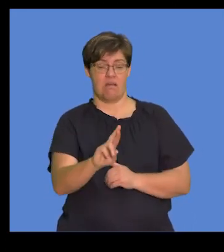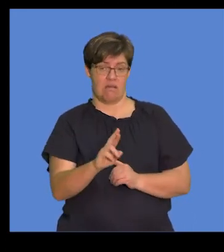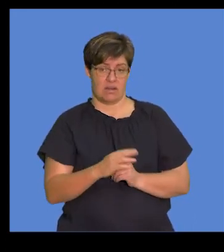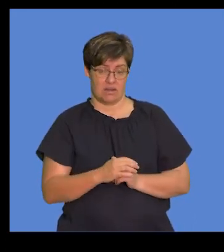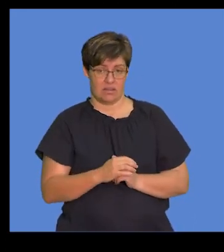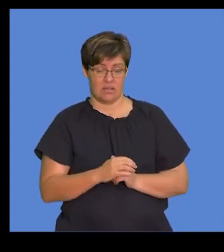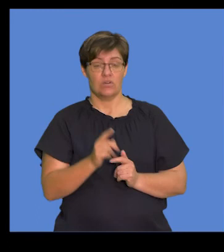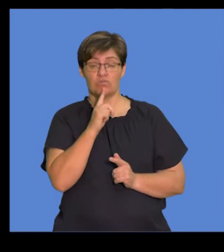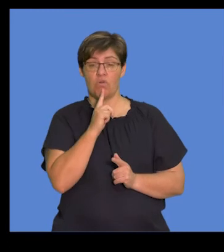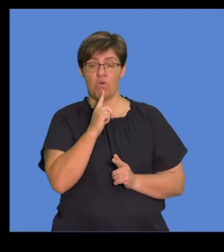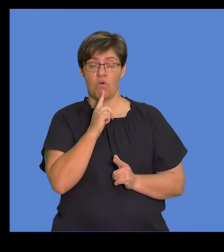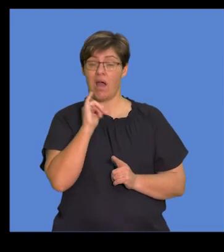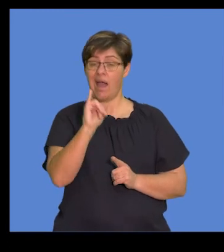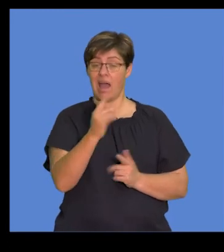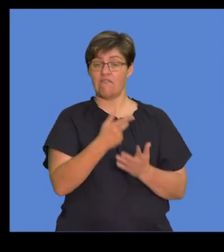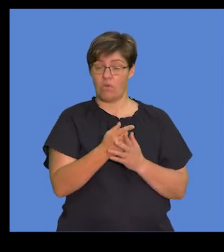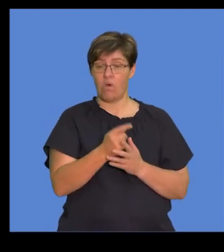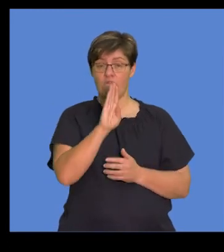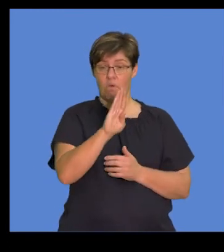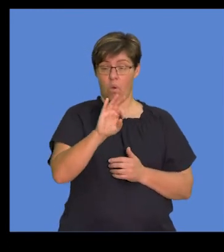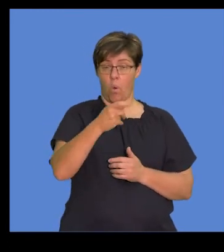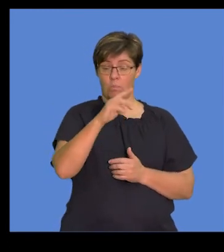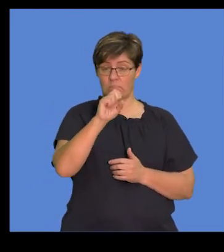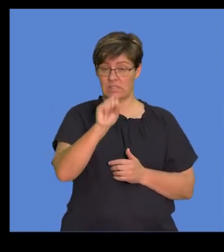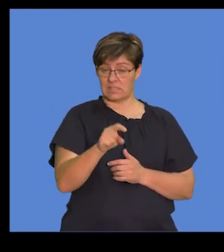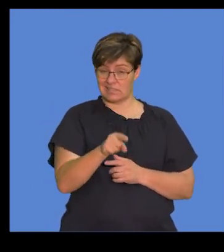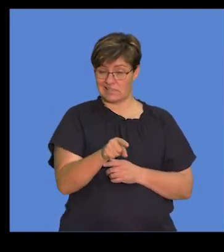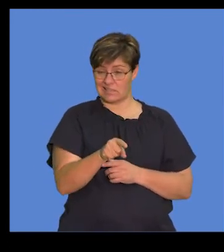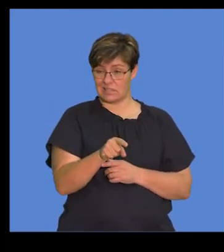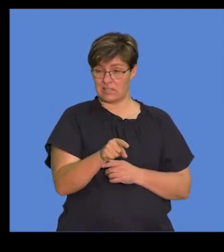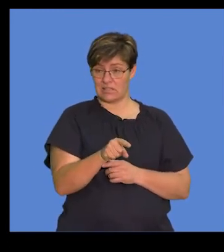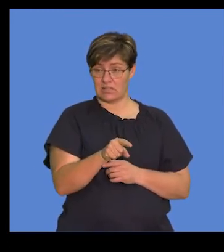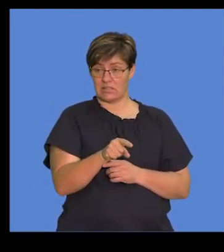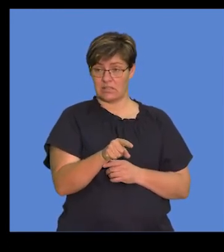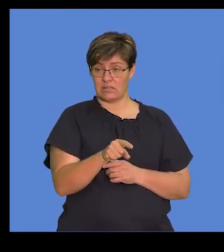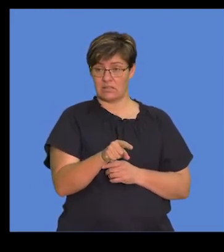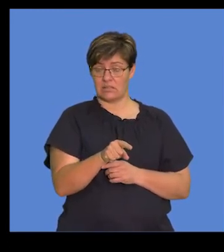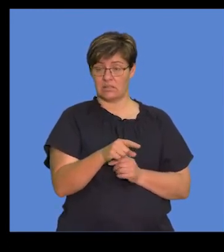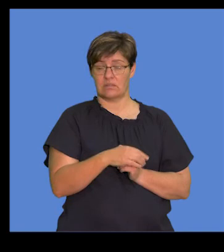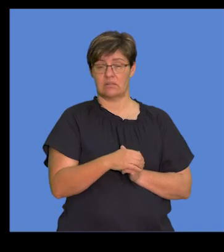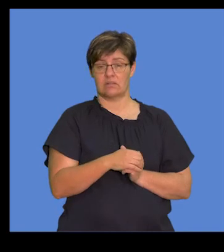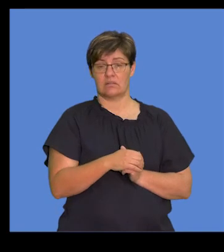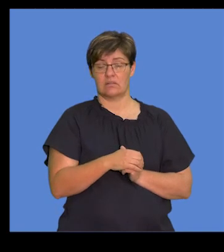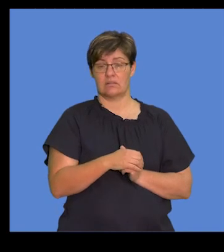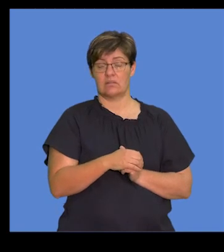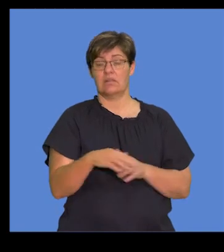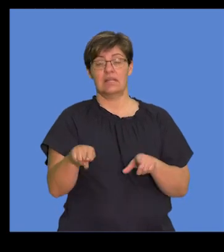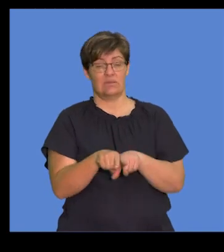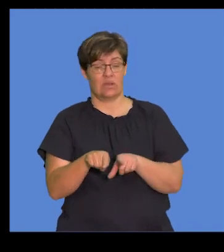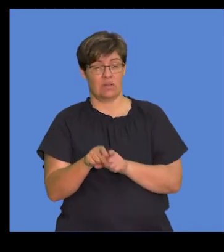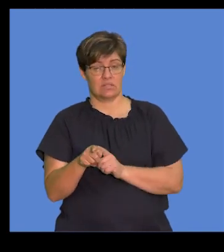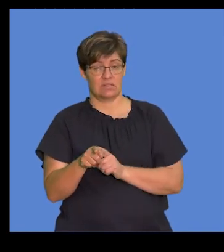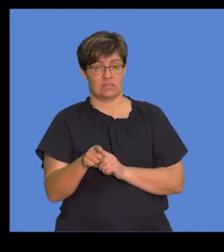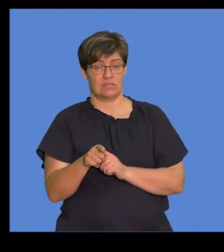R, okay? So our current for 4 ohms, okay, the current that goes through 4 ohms